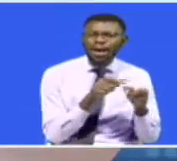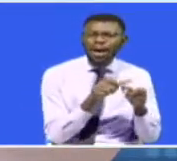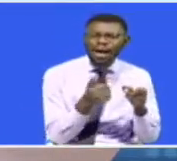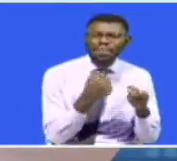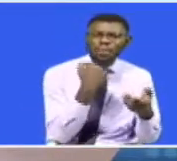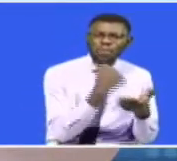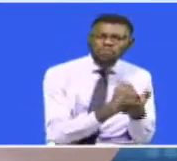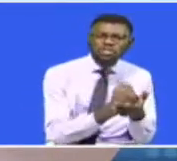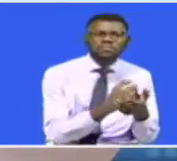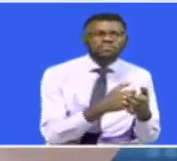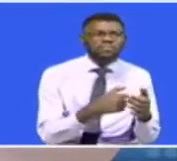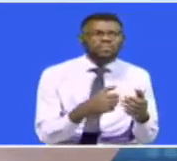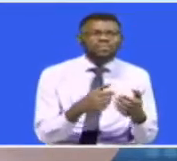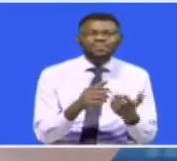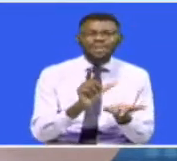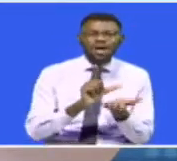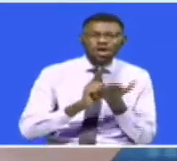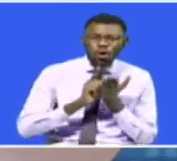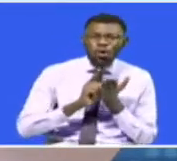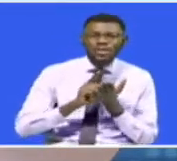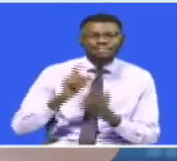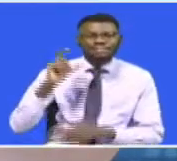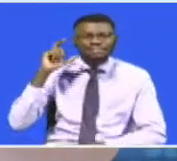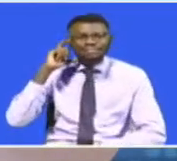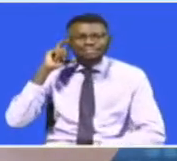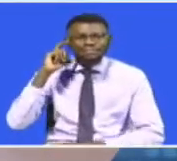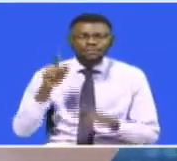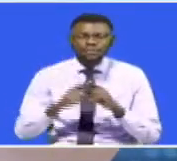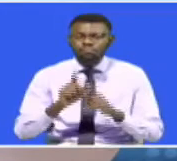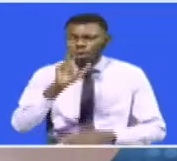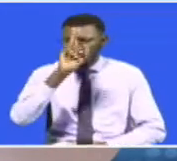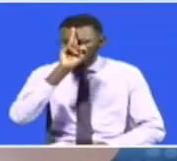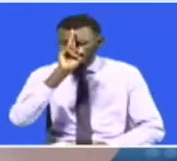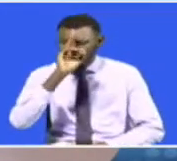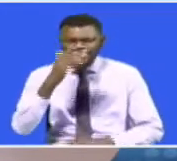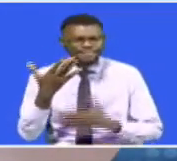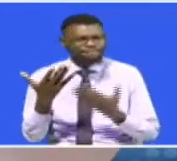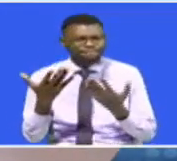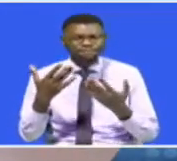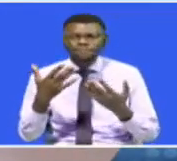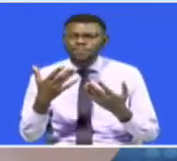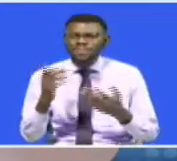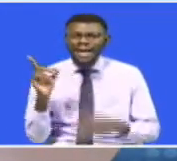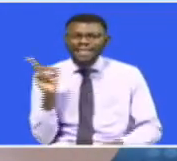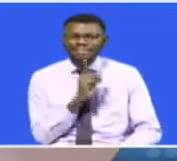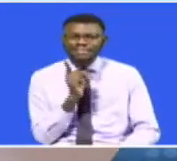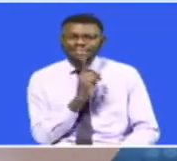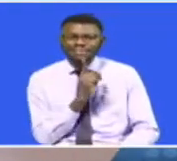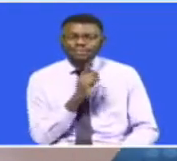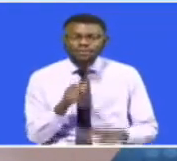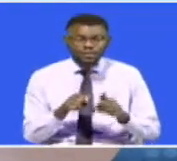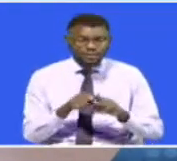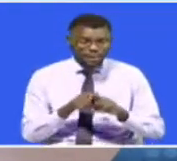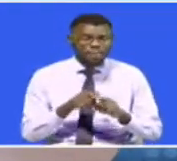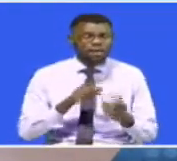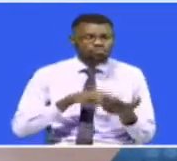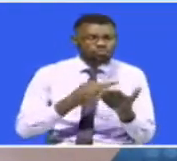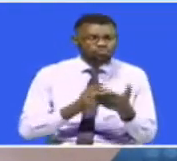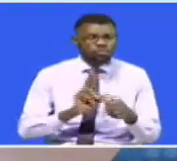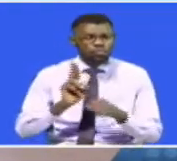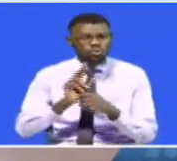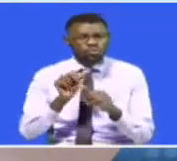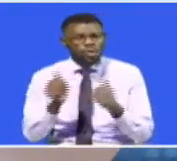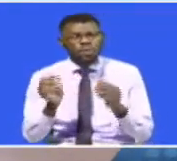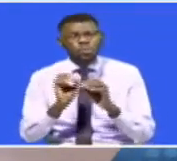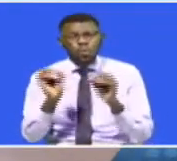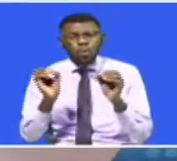uncontrollable public debt, and of course they listed their police brutality and resource management, mismanagement, among others. Willie